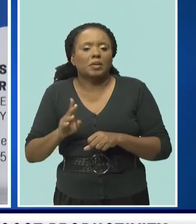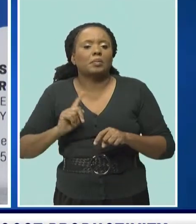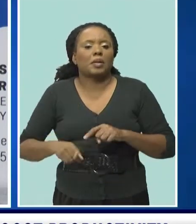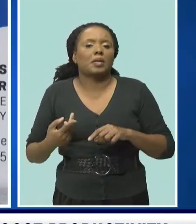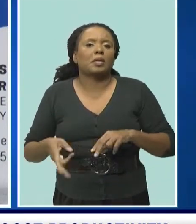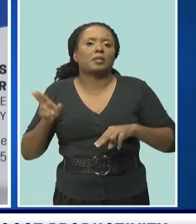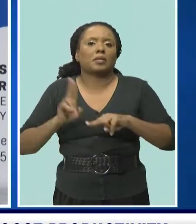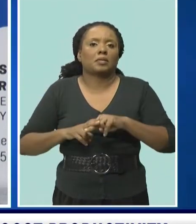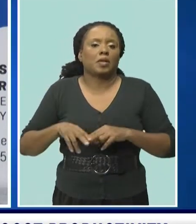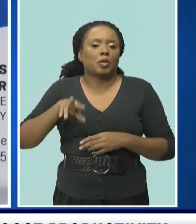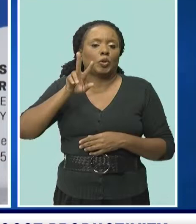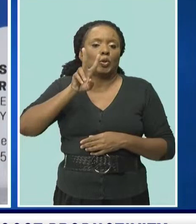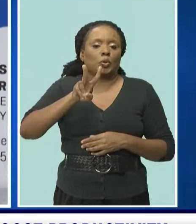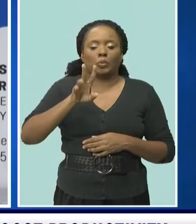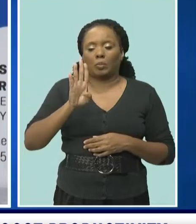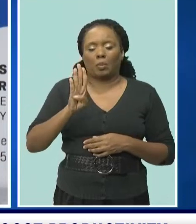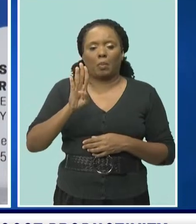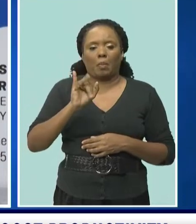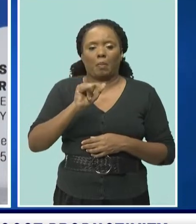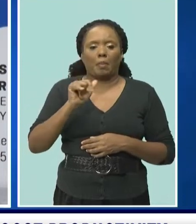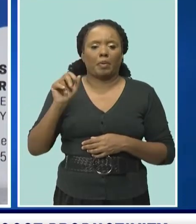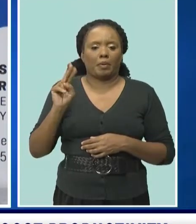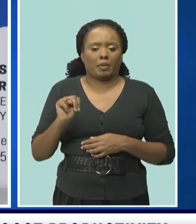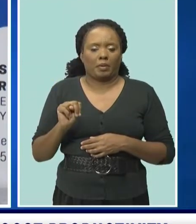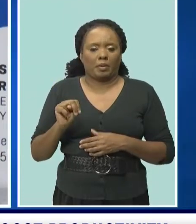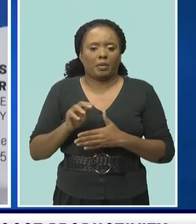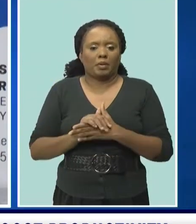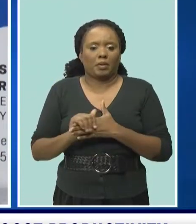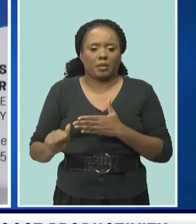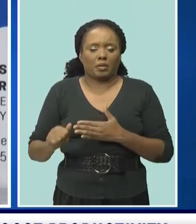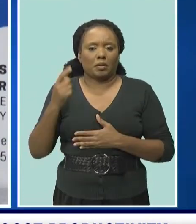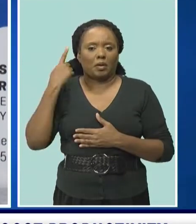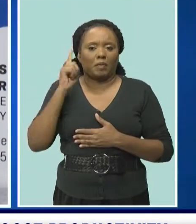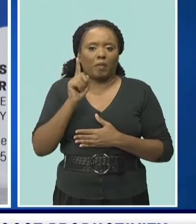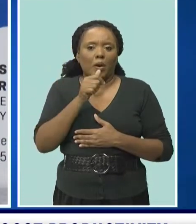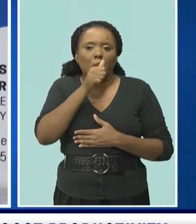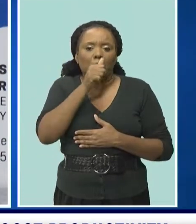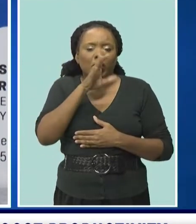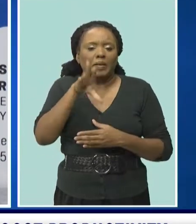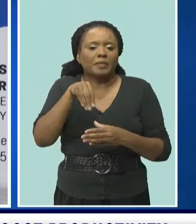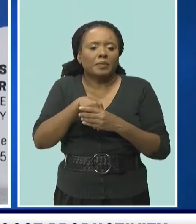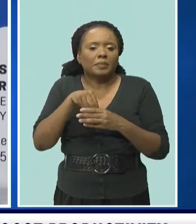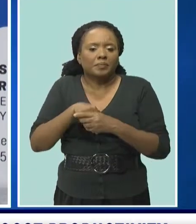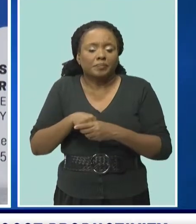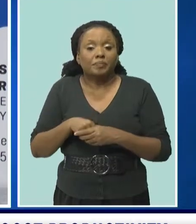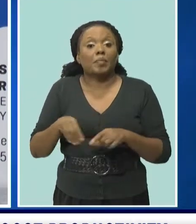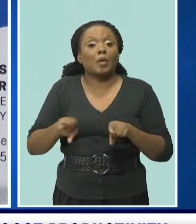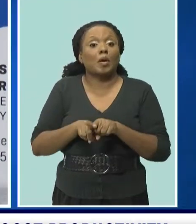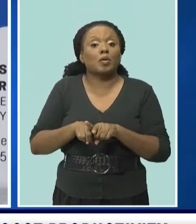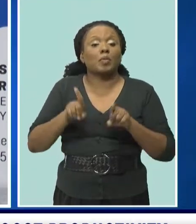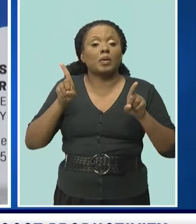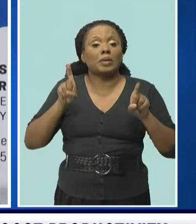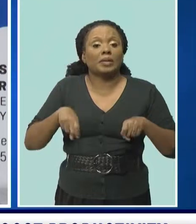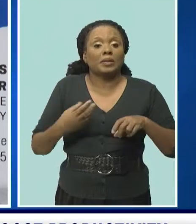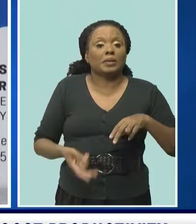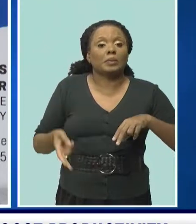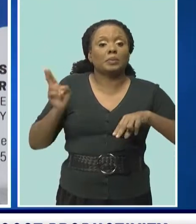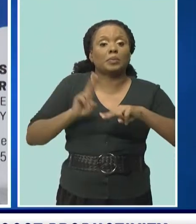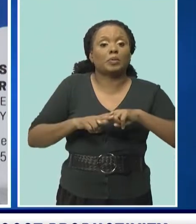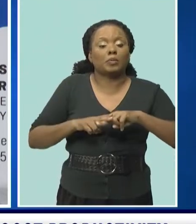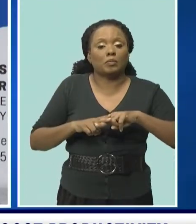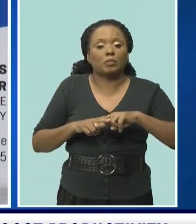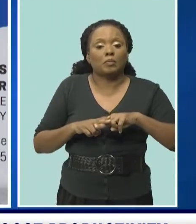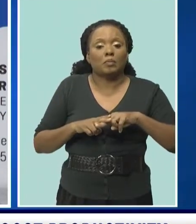to $2 billion, and that's domestic private investment, and boost foreign investment also to